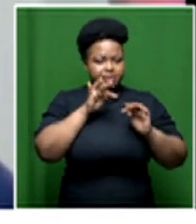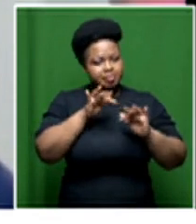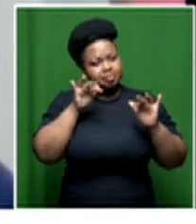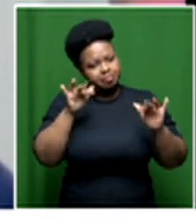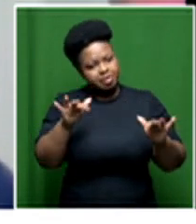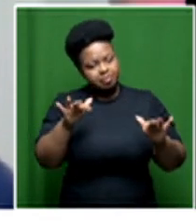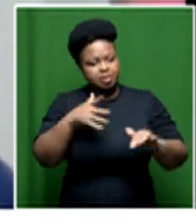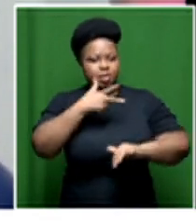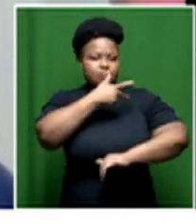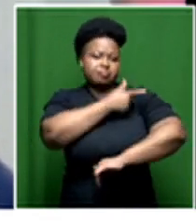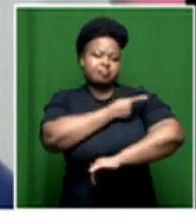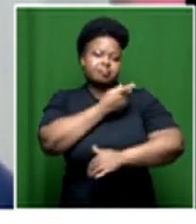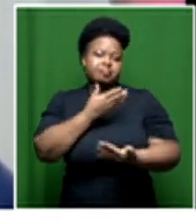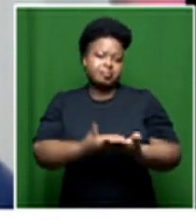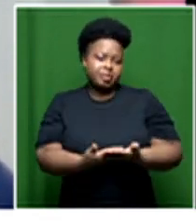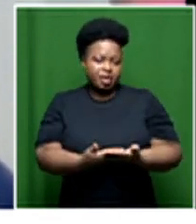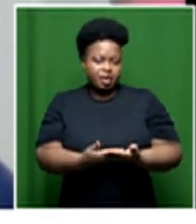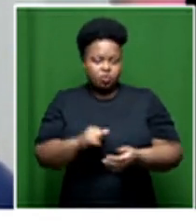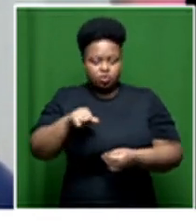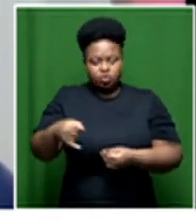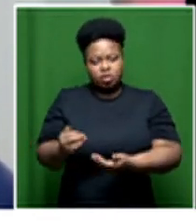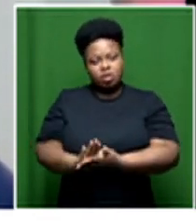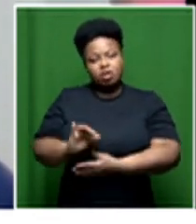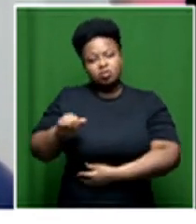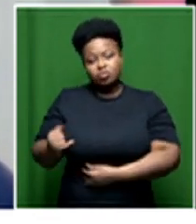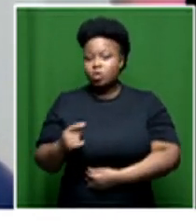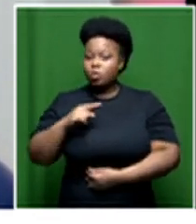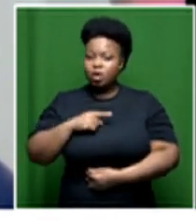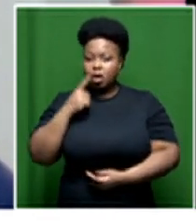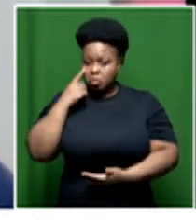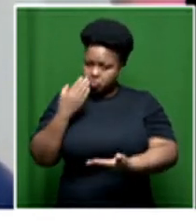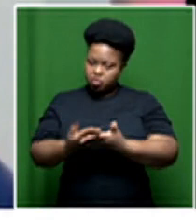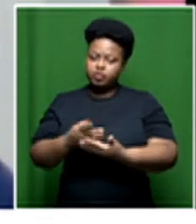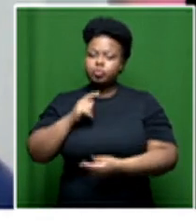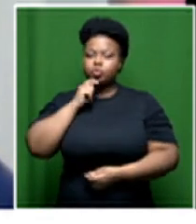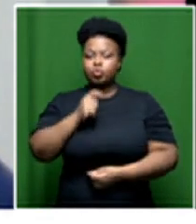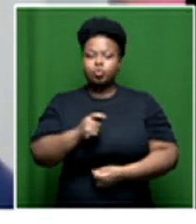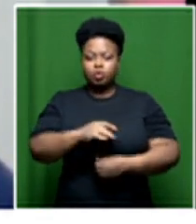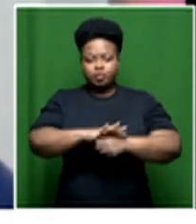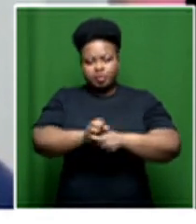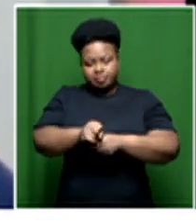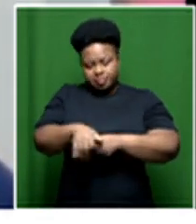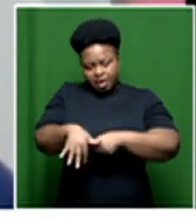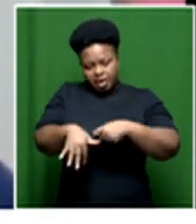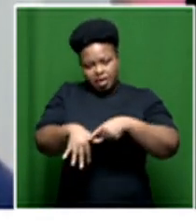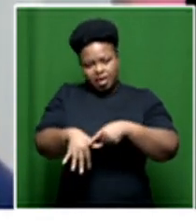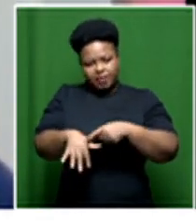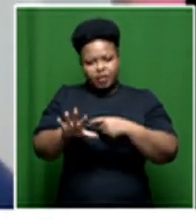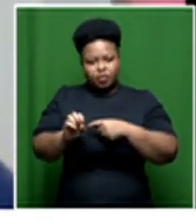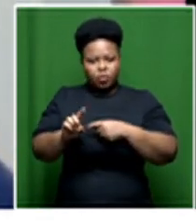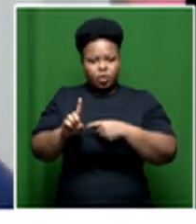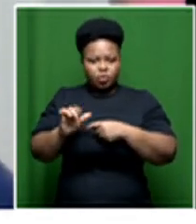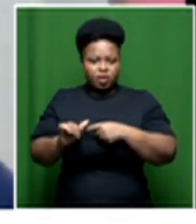will be vaccinated with Johnson & Johnson, which has been proven to be working even in